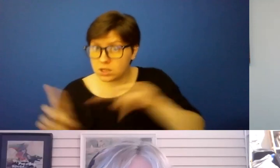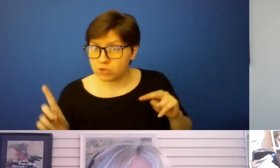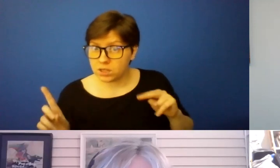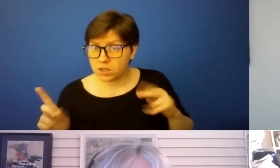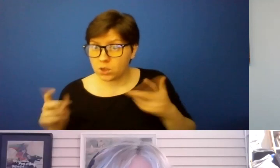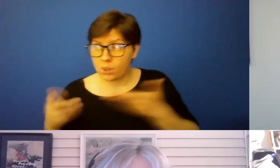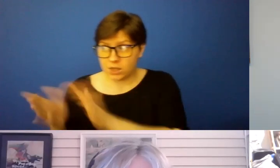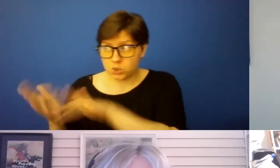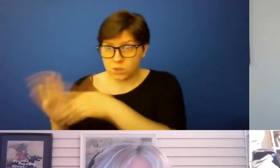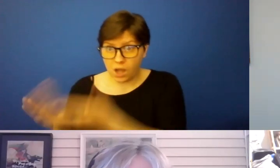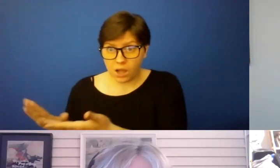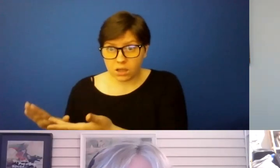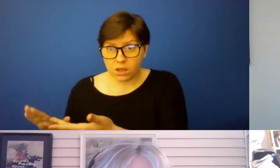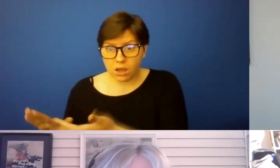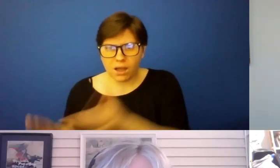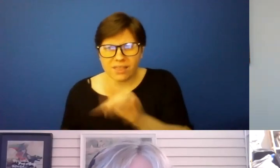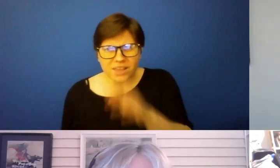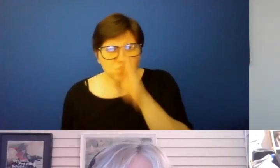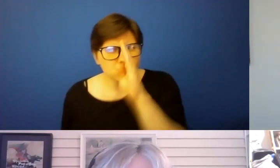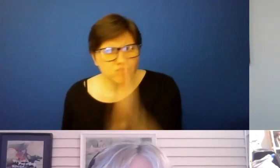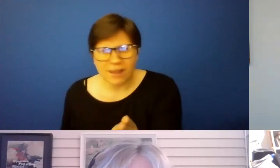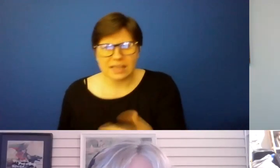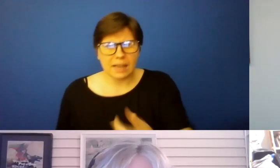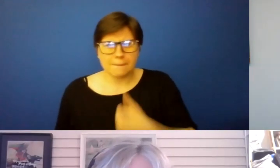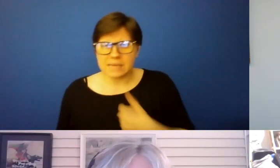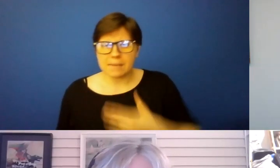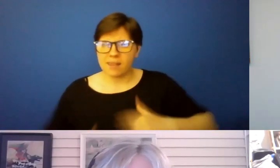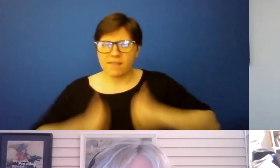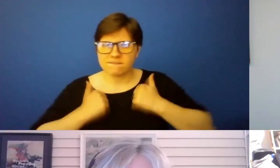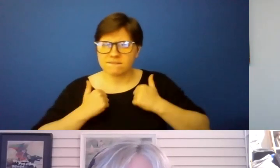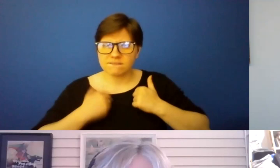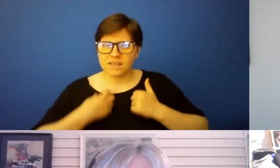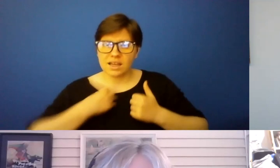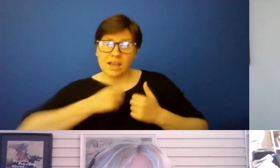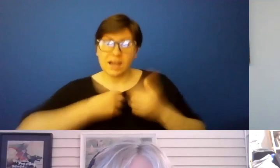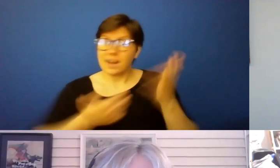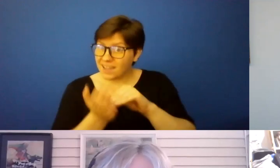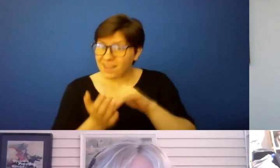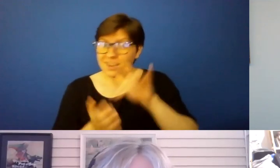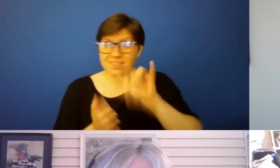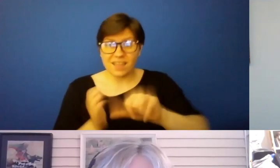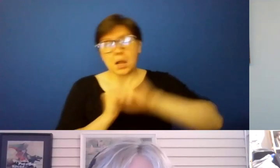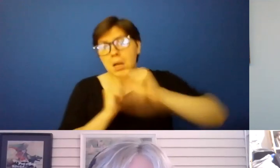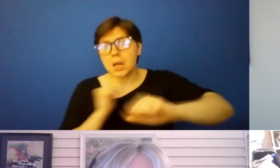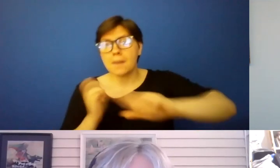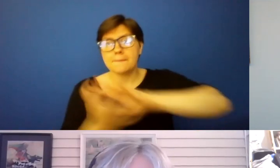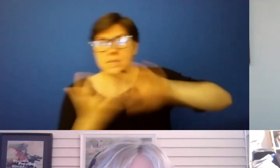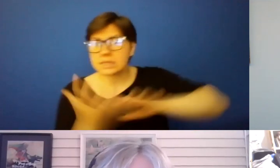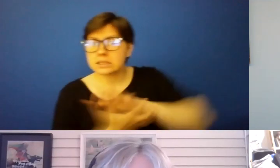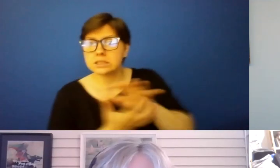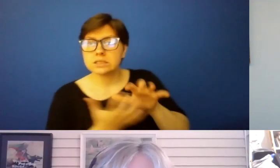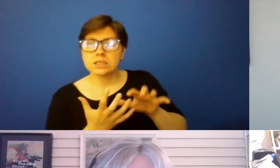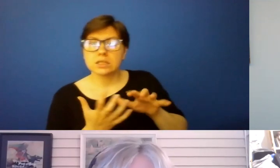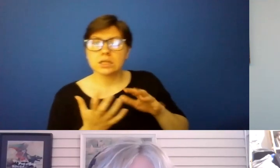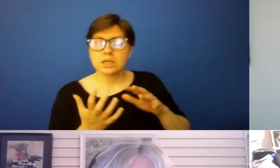die? Well, that's directly at me in my life. And again, we get that conflation or mixing up